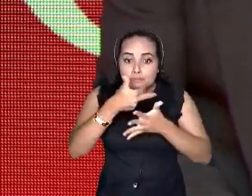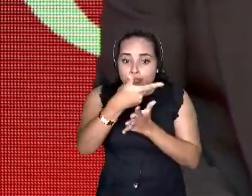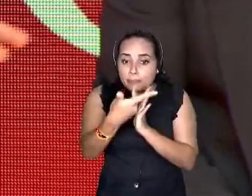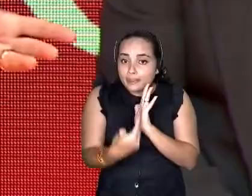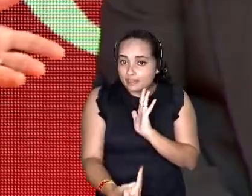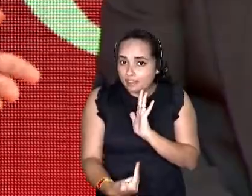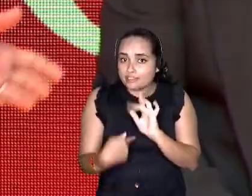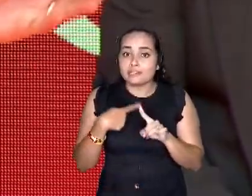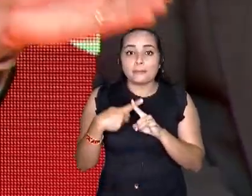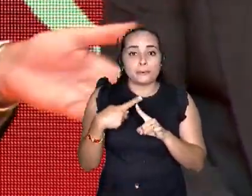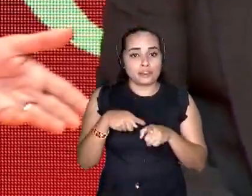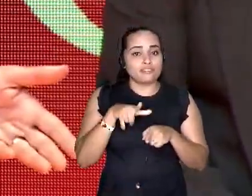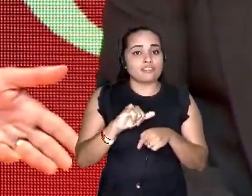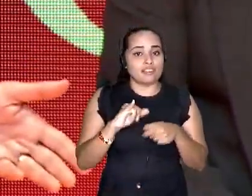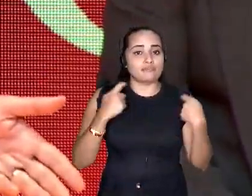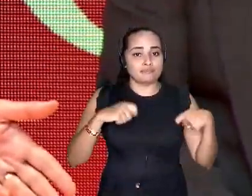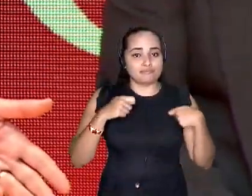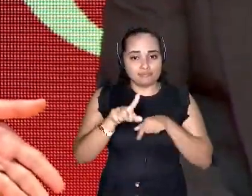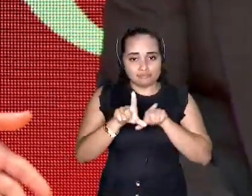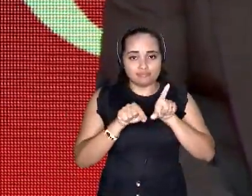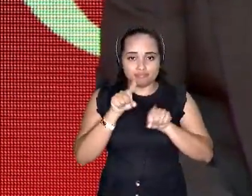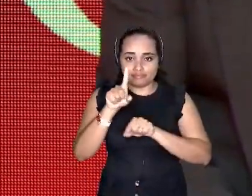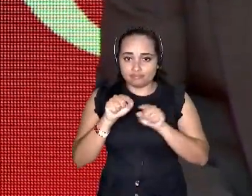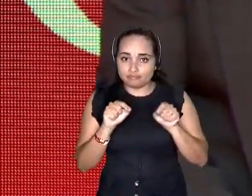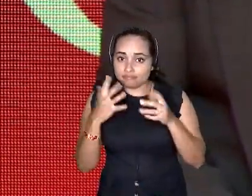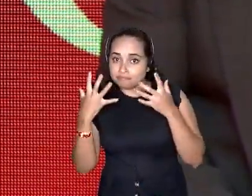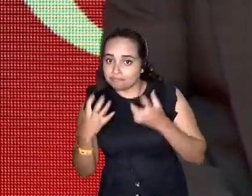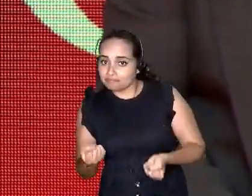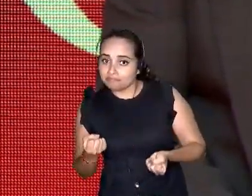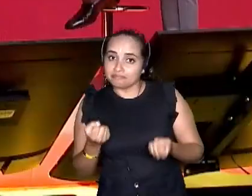in, or not, but in 6 months.